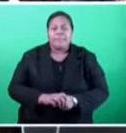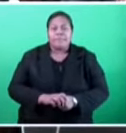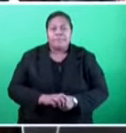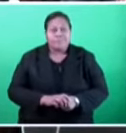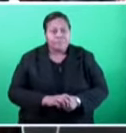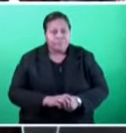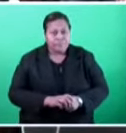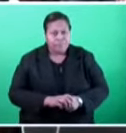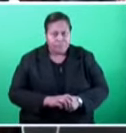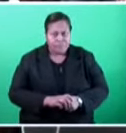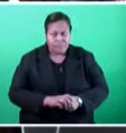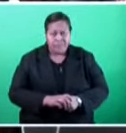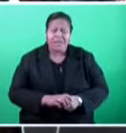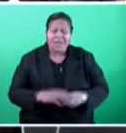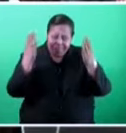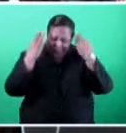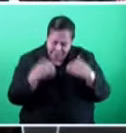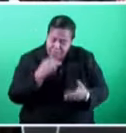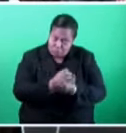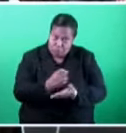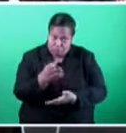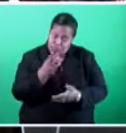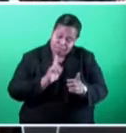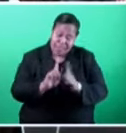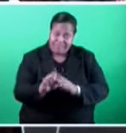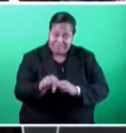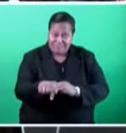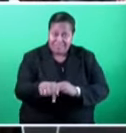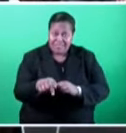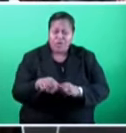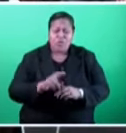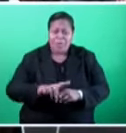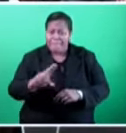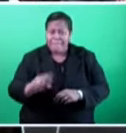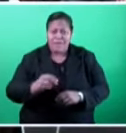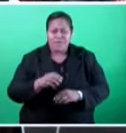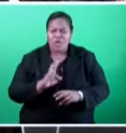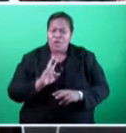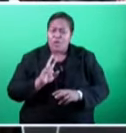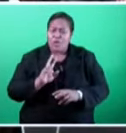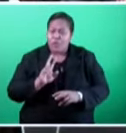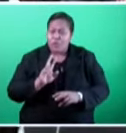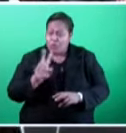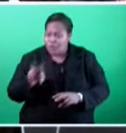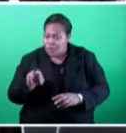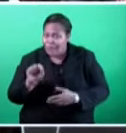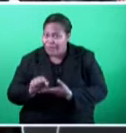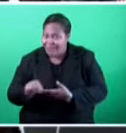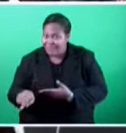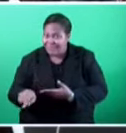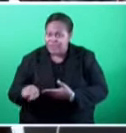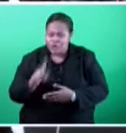I'm sure you passed through the bridge there. Look on the right-hand side when you come from Suva, if you go, you see the entire river is